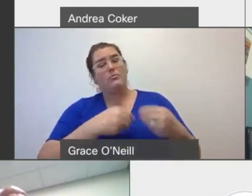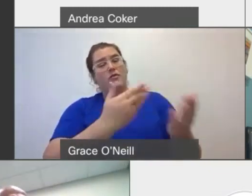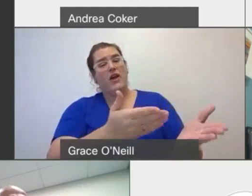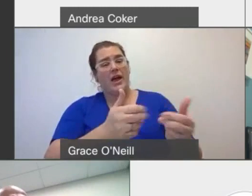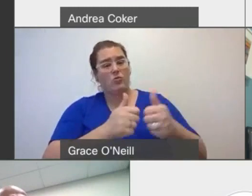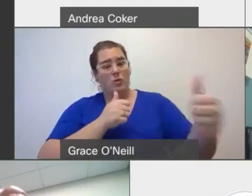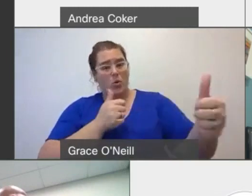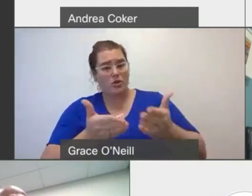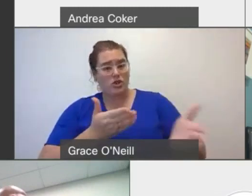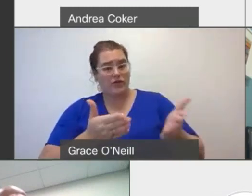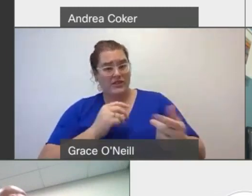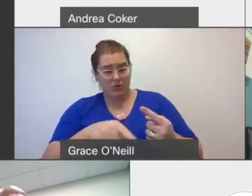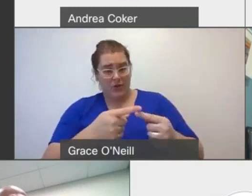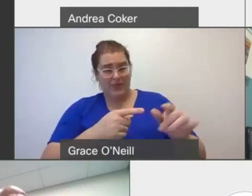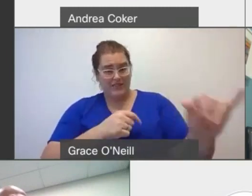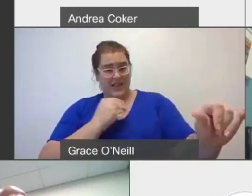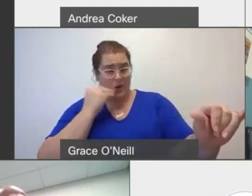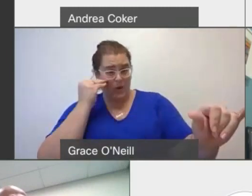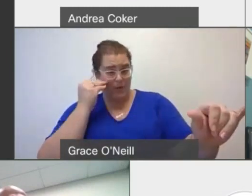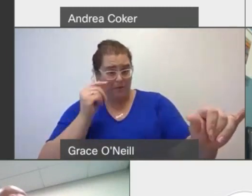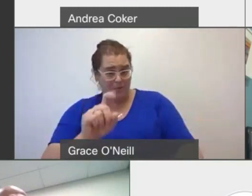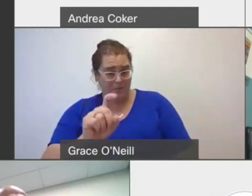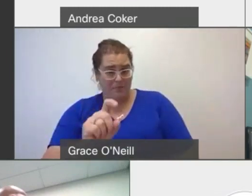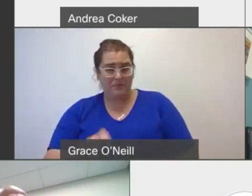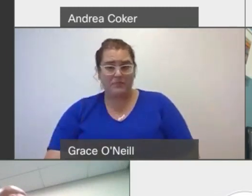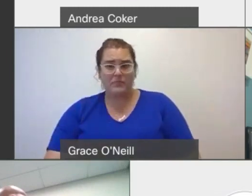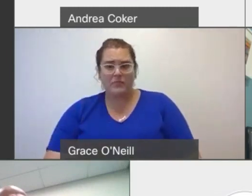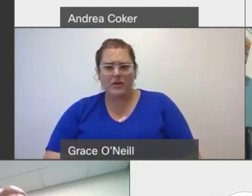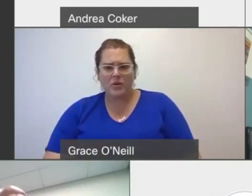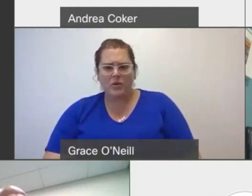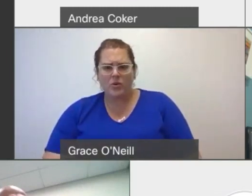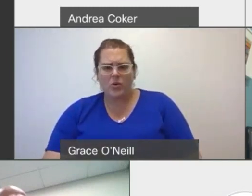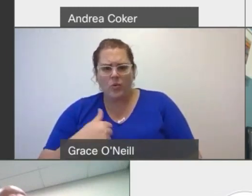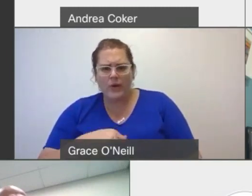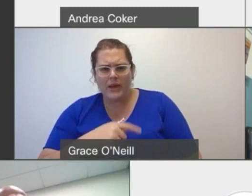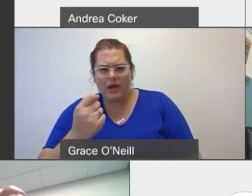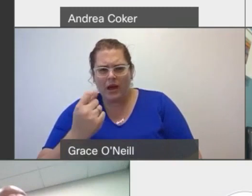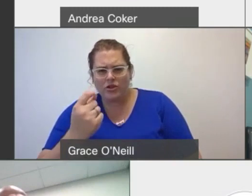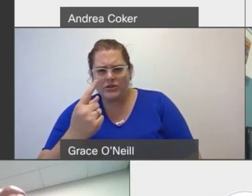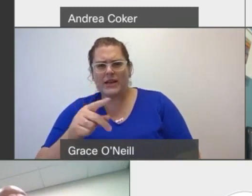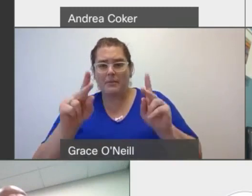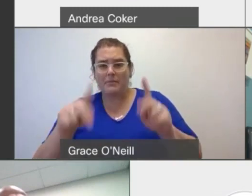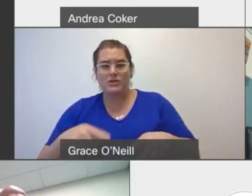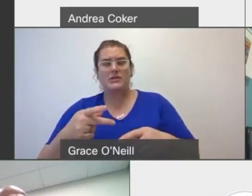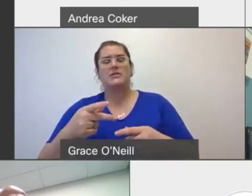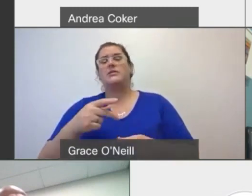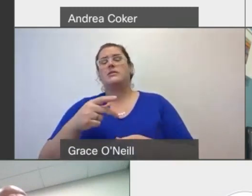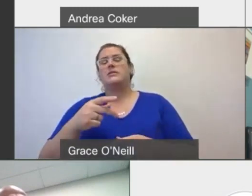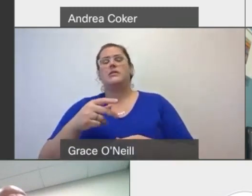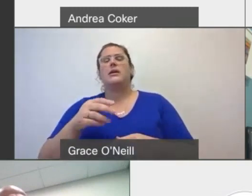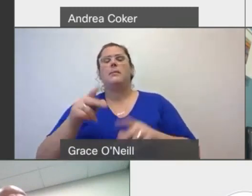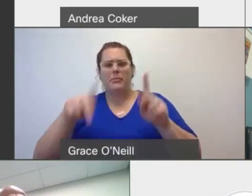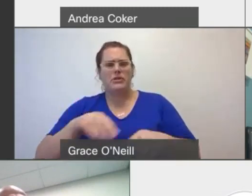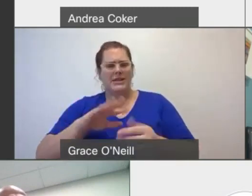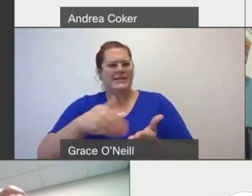home? We understand the services must be person-centered and realistic in time. However, still